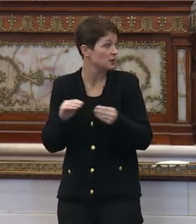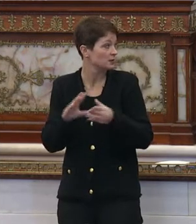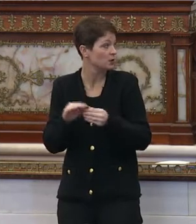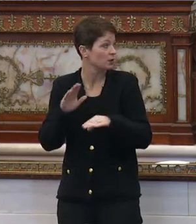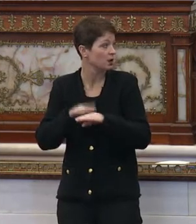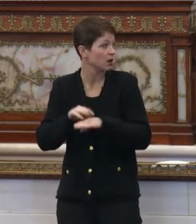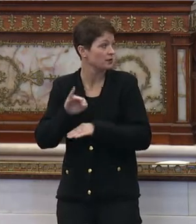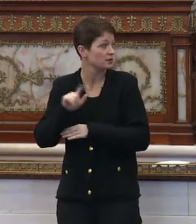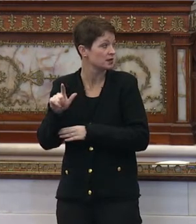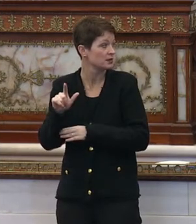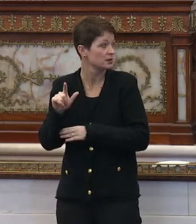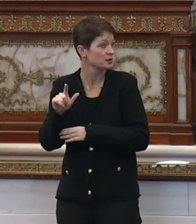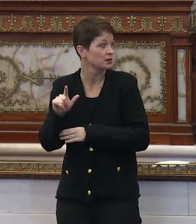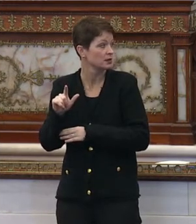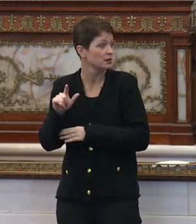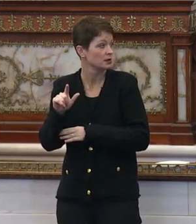bill.